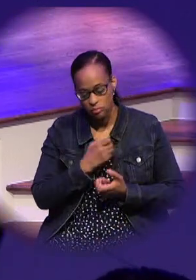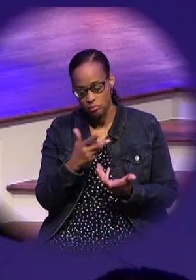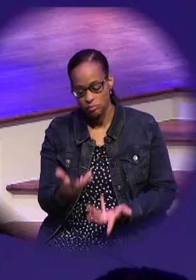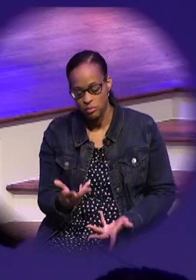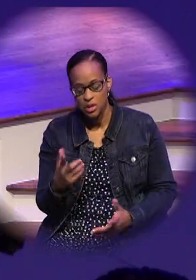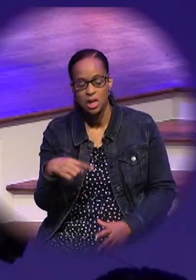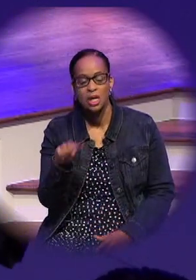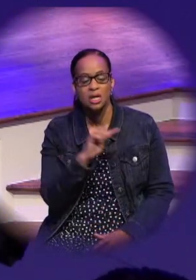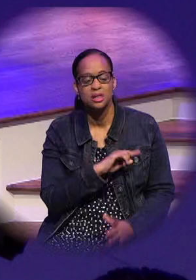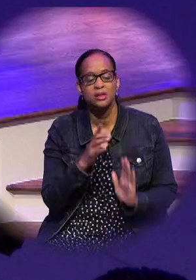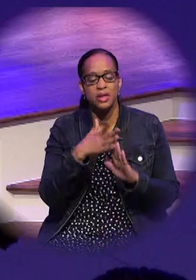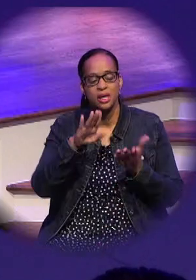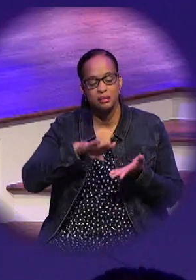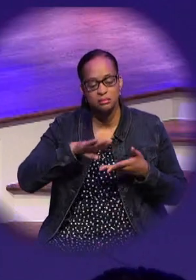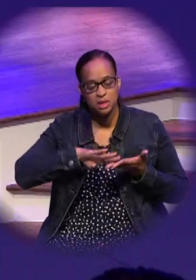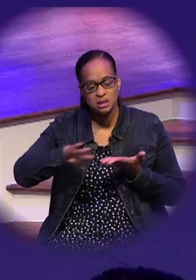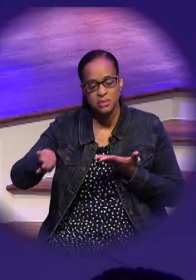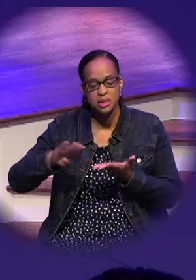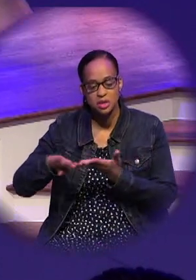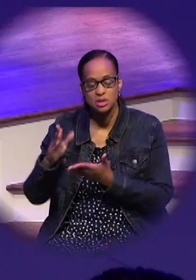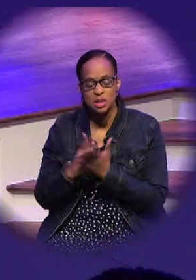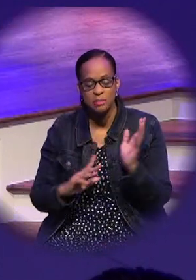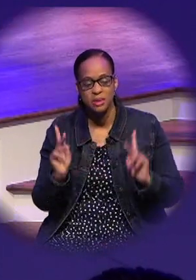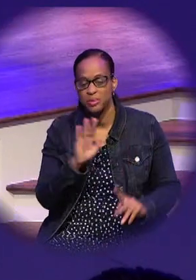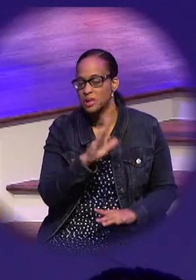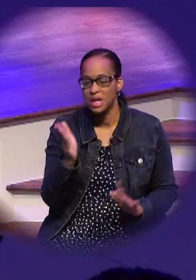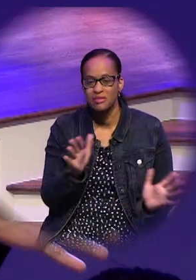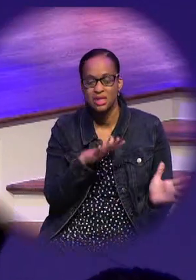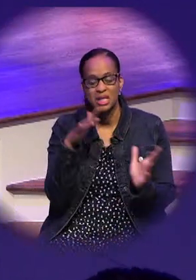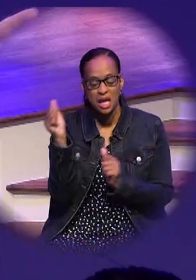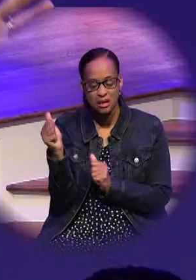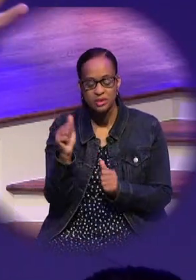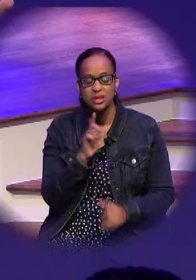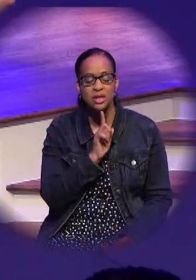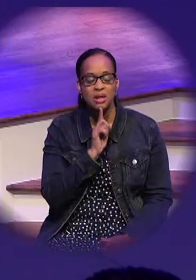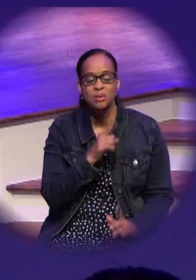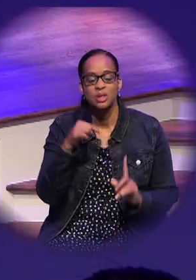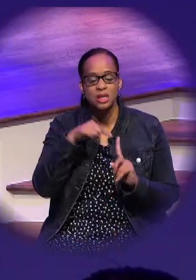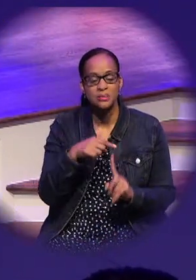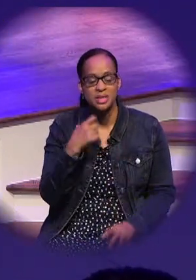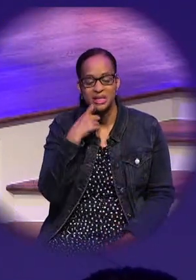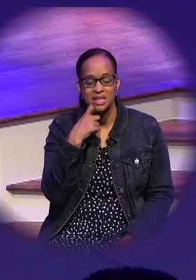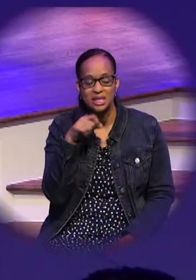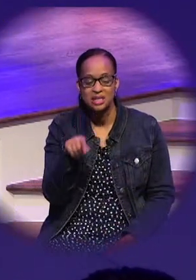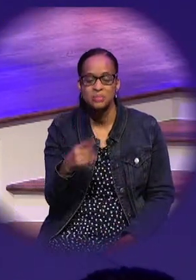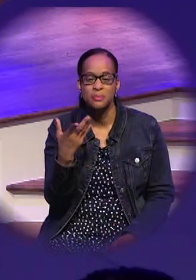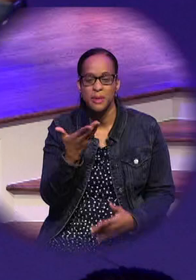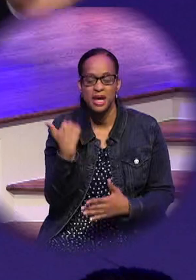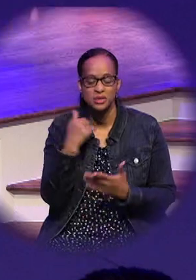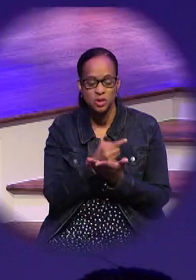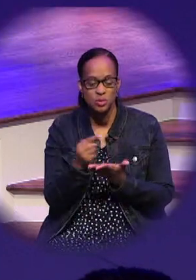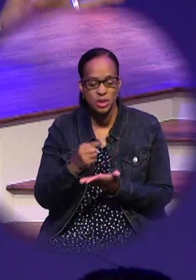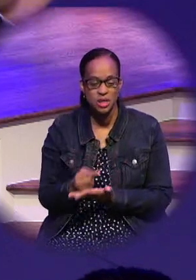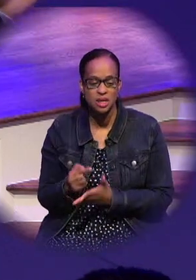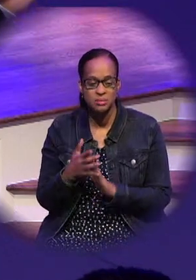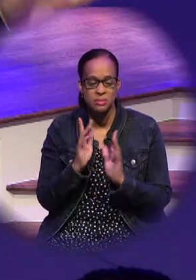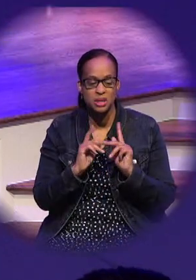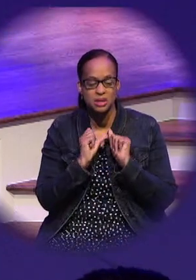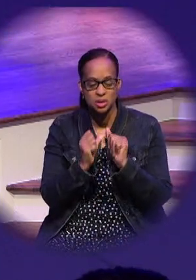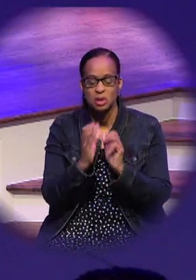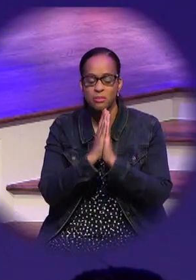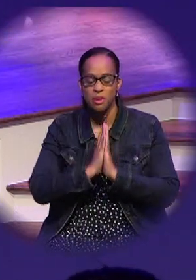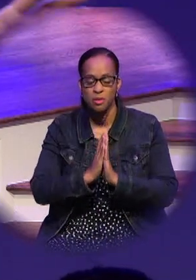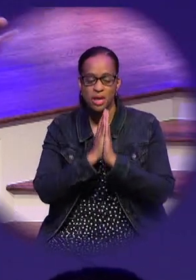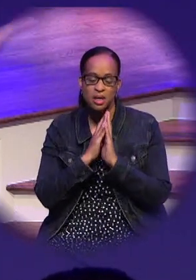they dismissed. Only some people never left. And really, up until just this past week, people continued to pray